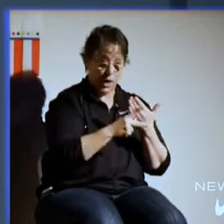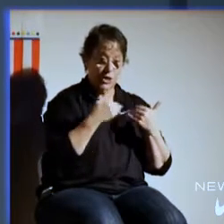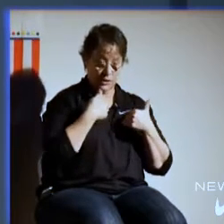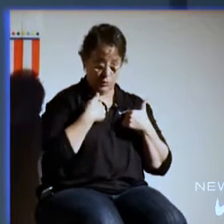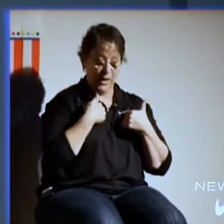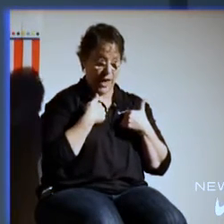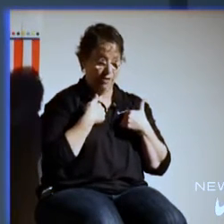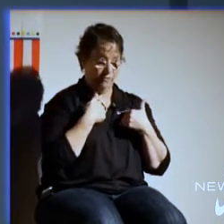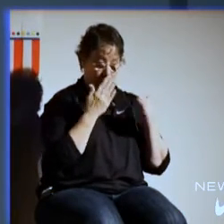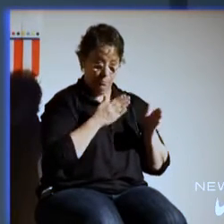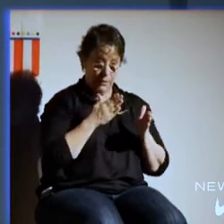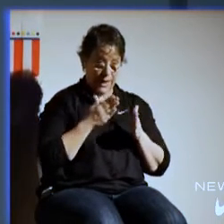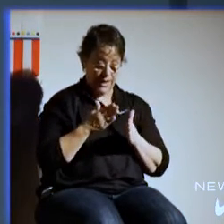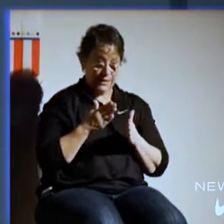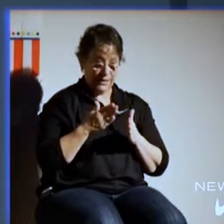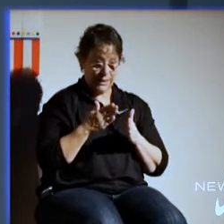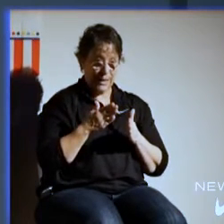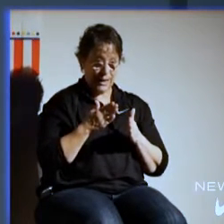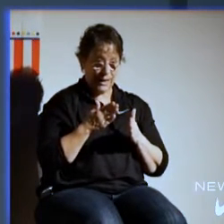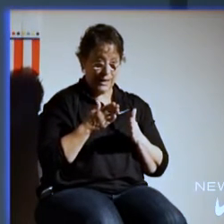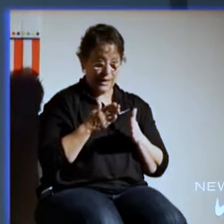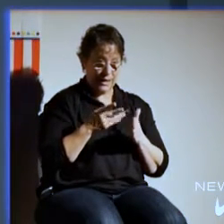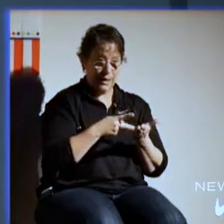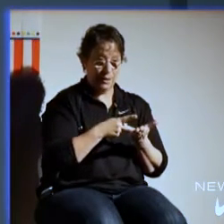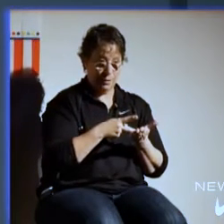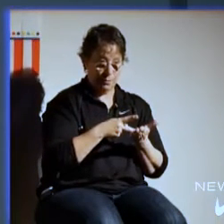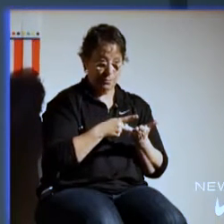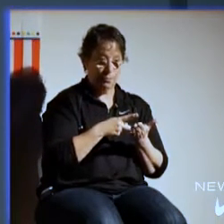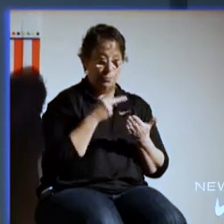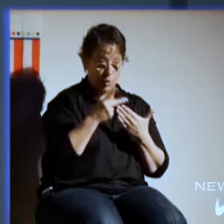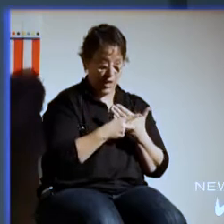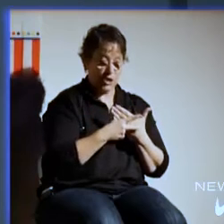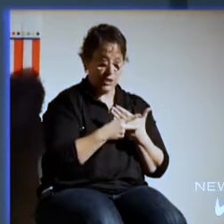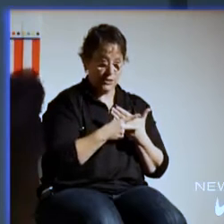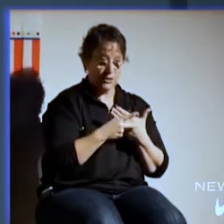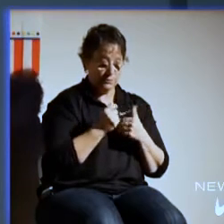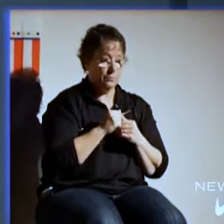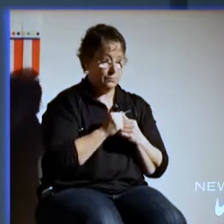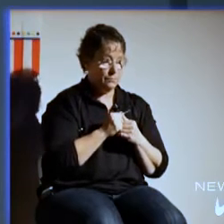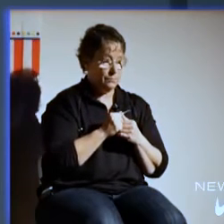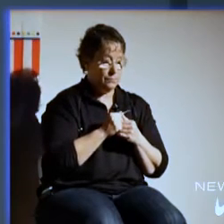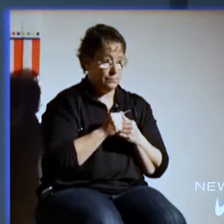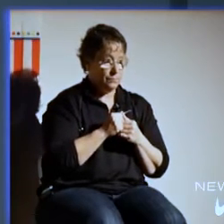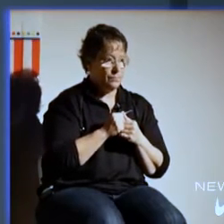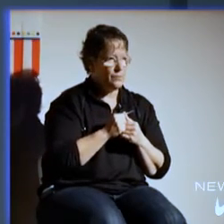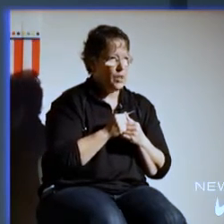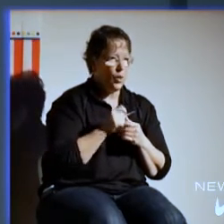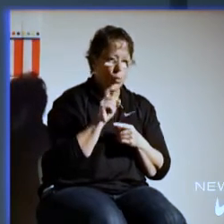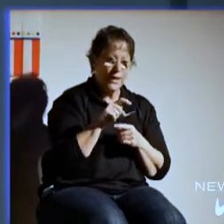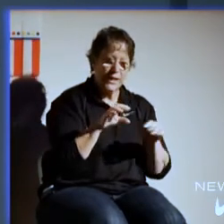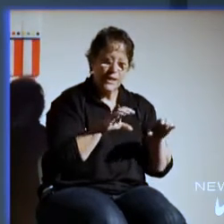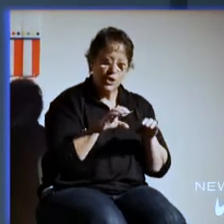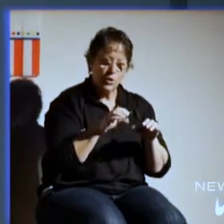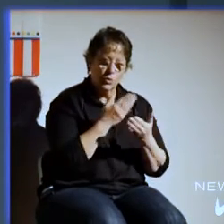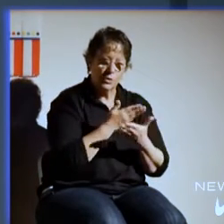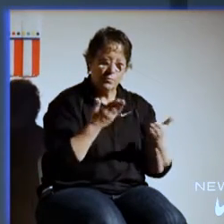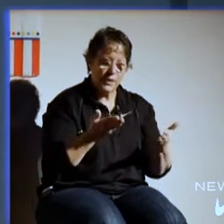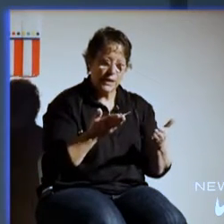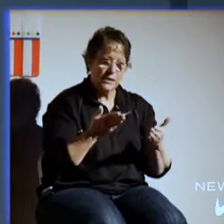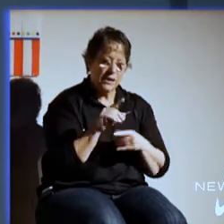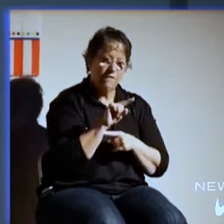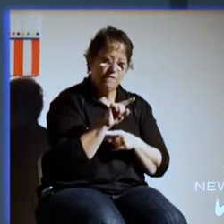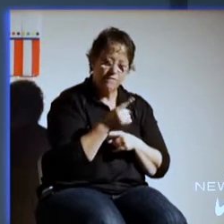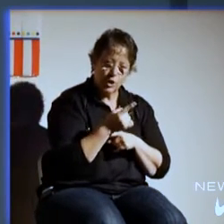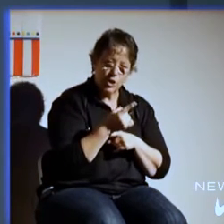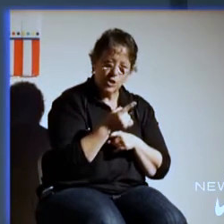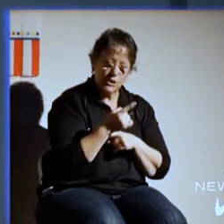coming and what it's going to take to get these projects done. I think we need to do some things. First, I